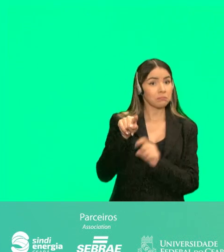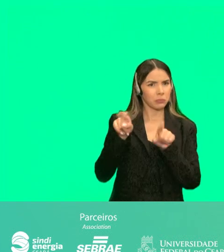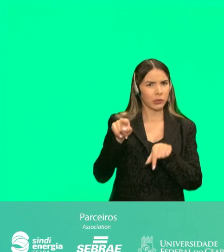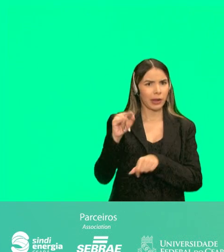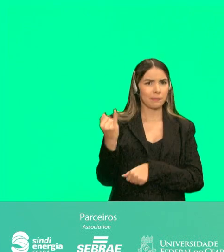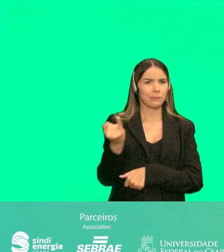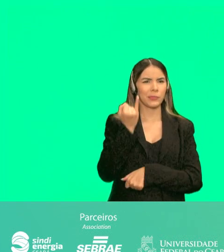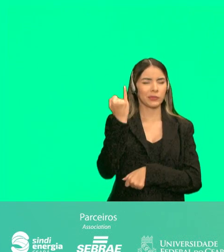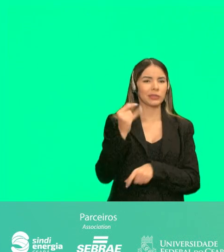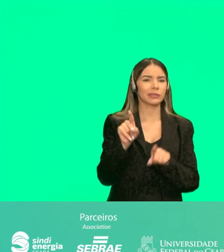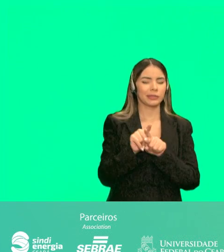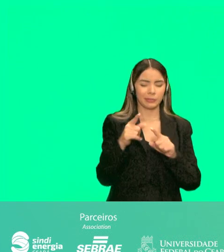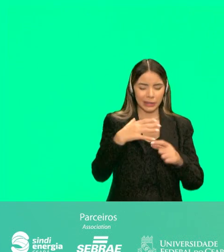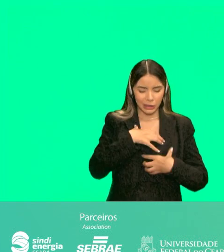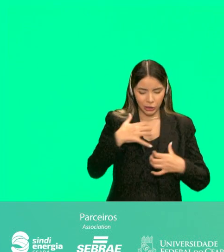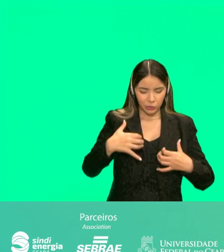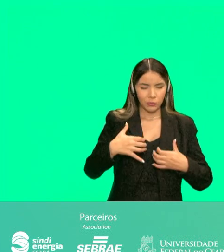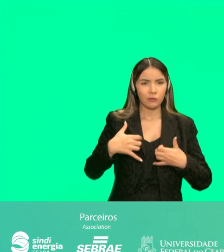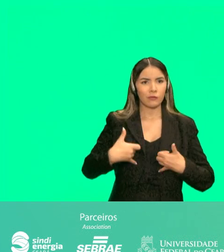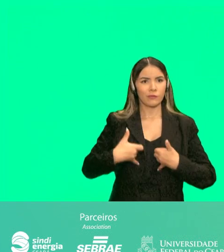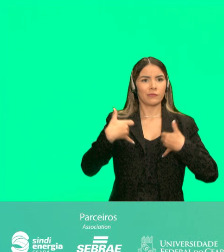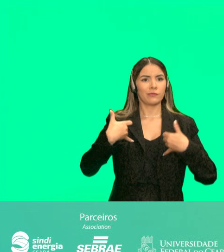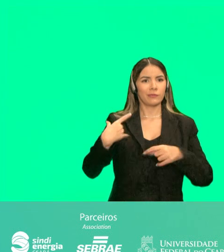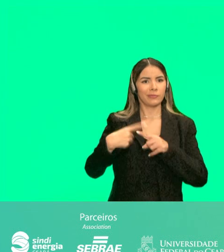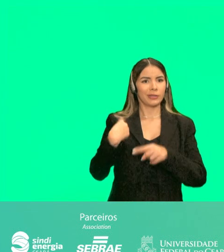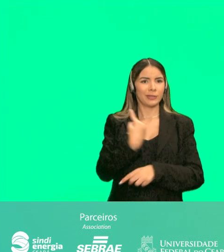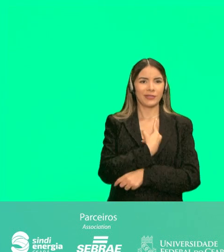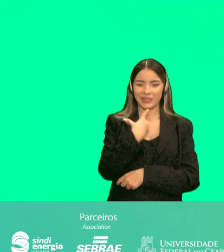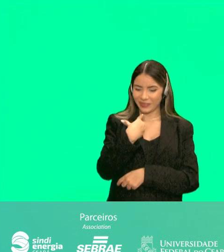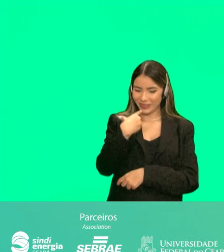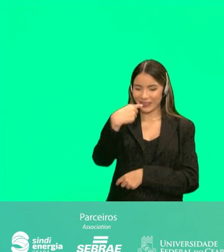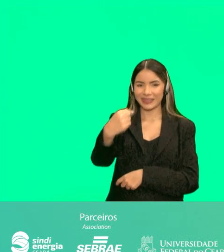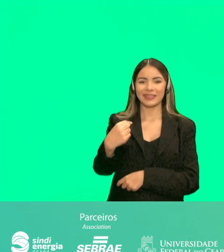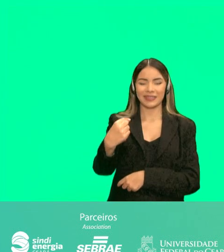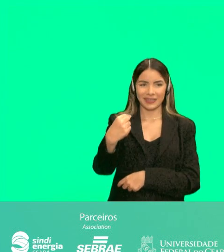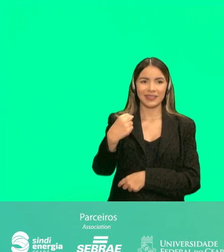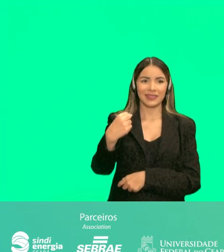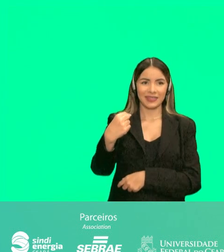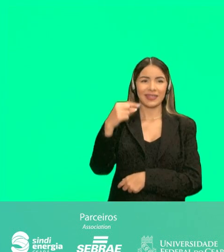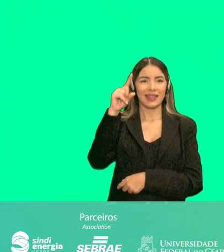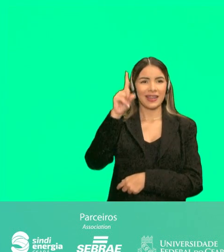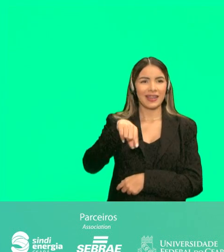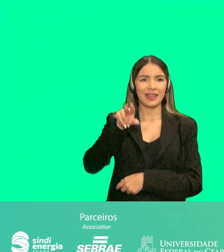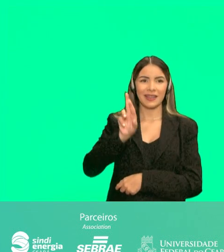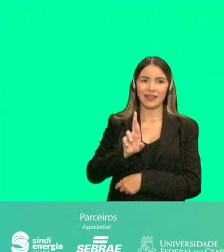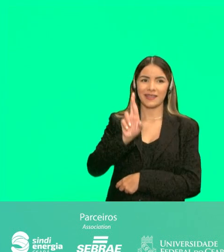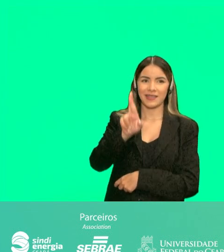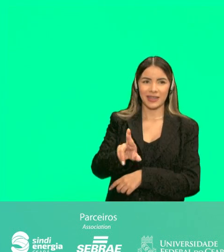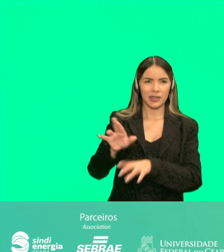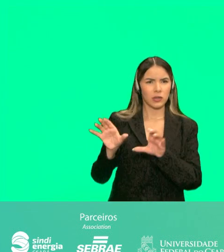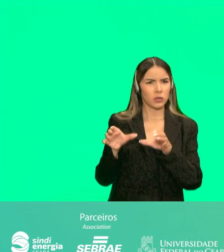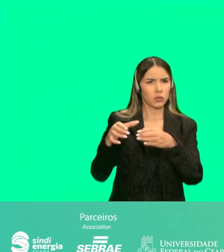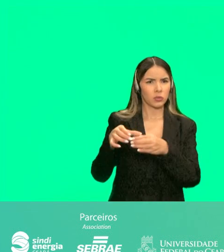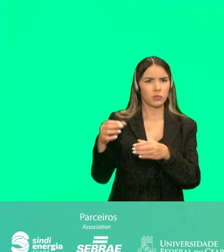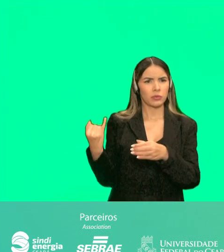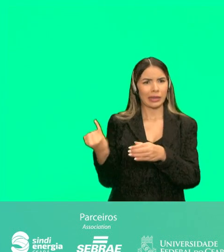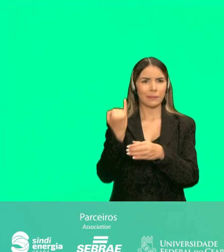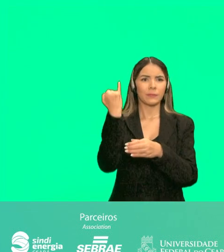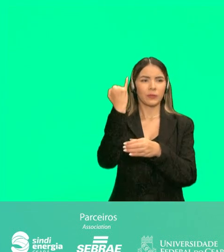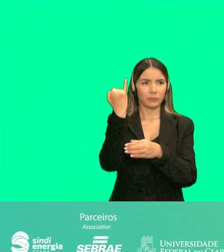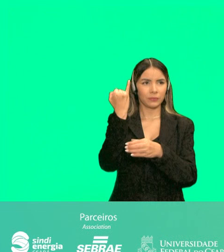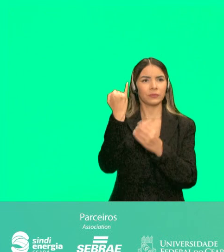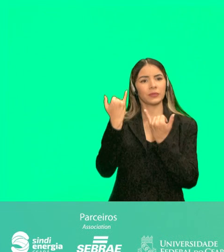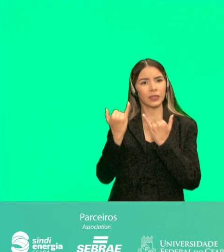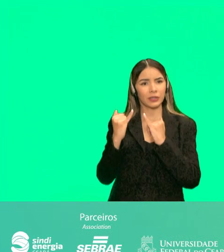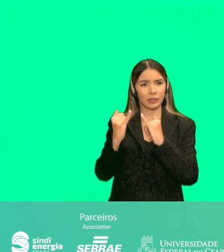to E having uma been honra para a chosen gente poder termos sido for a escolhidos very important group, como uma not only in referência num Brazil, grupo tão but in the importante world, and we'll be de here líderes